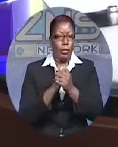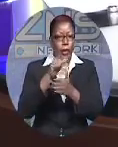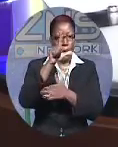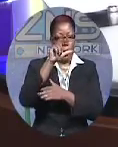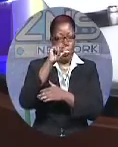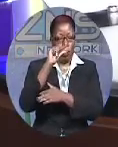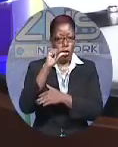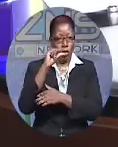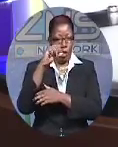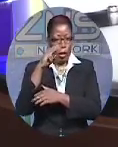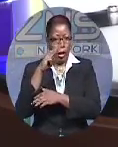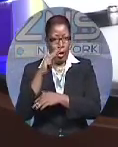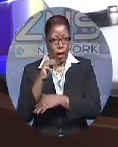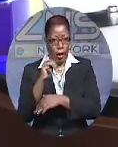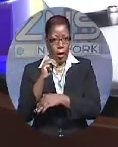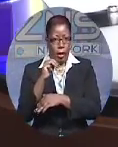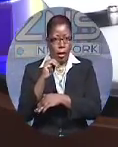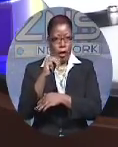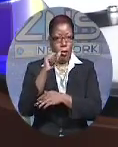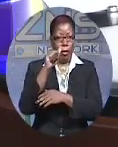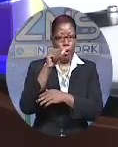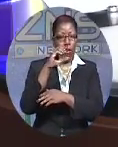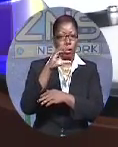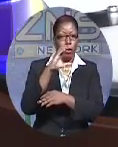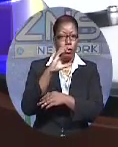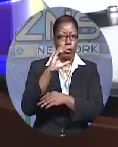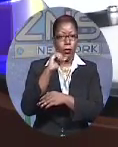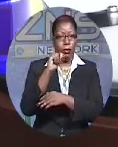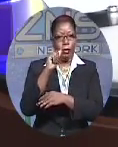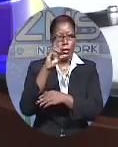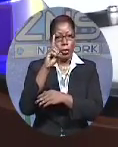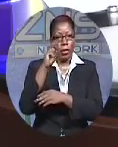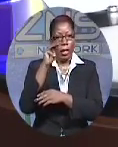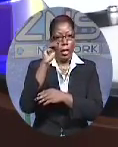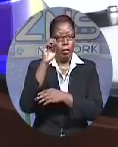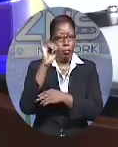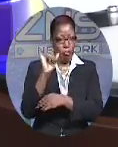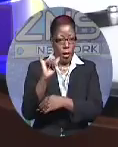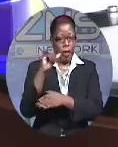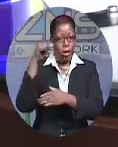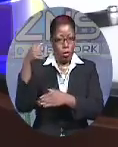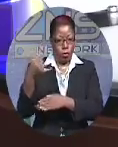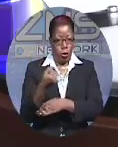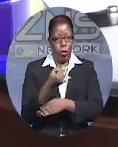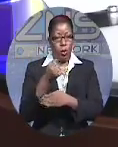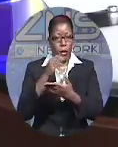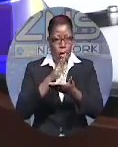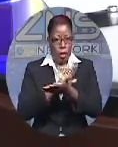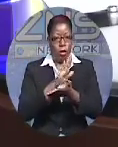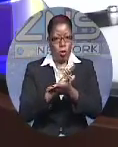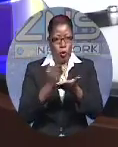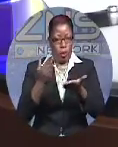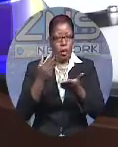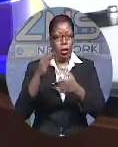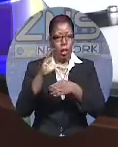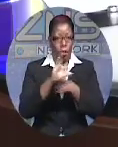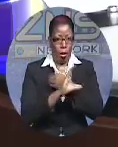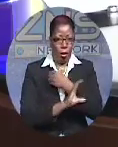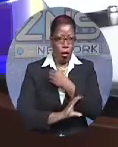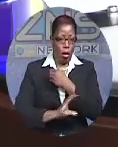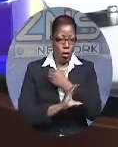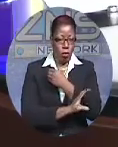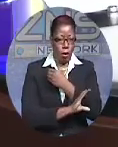LJM Maritime Academy held a cornerstone laying ceremony and officially introduced the institution to the country. The Lowell J. Mortimer Academy